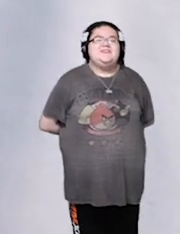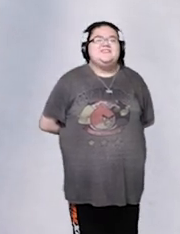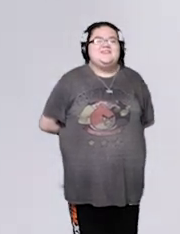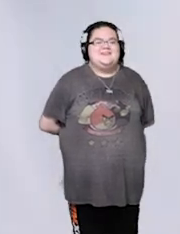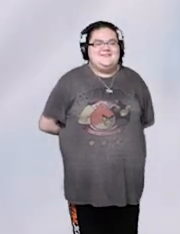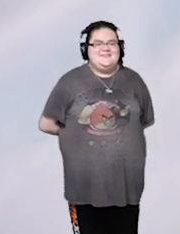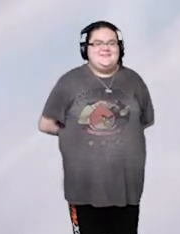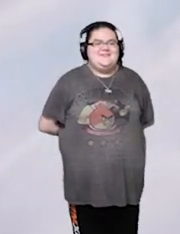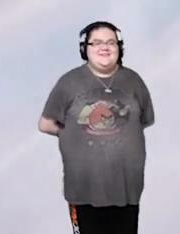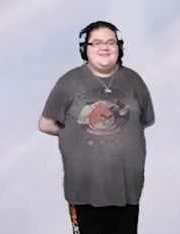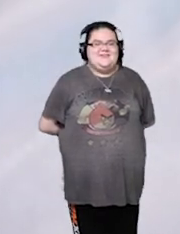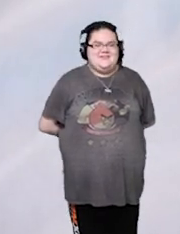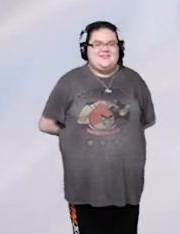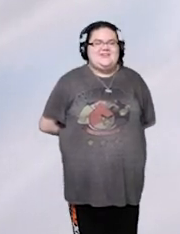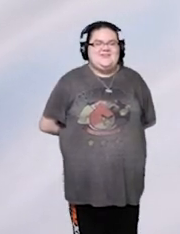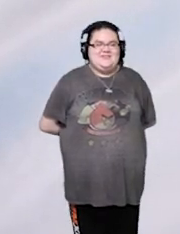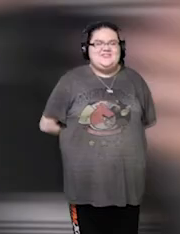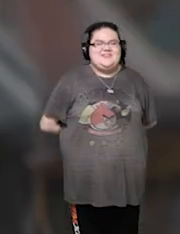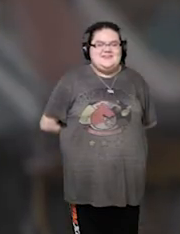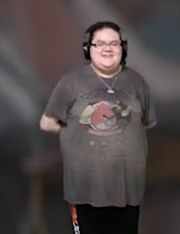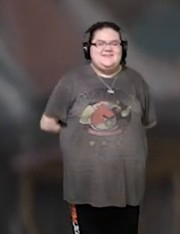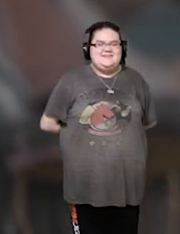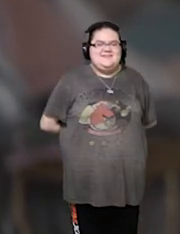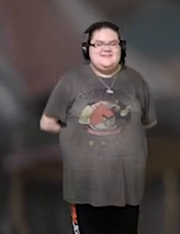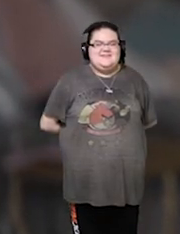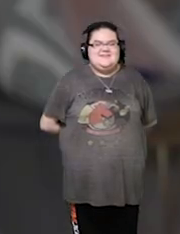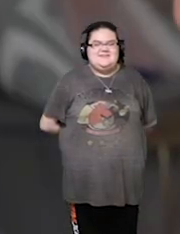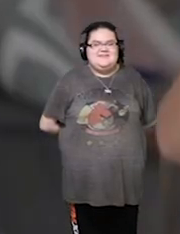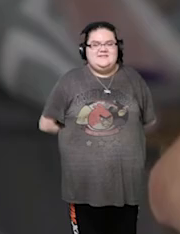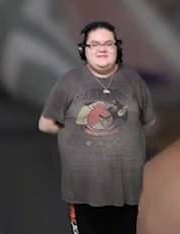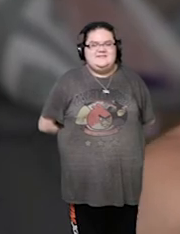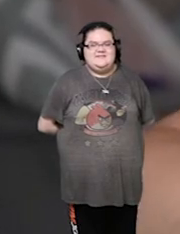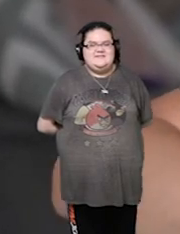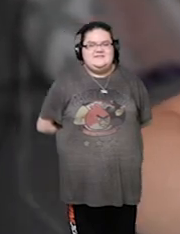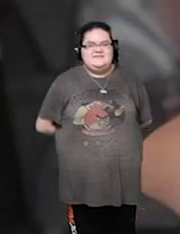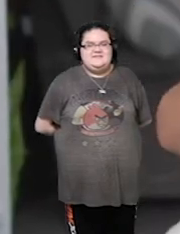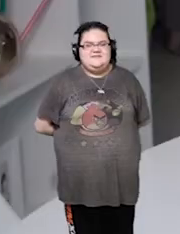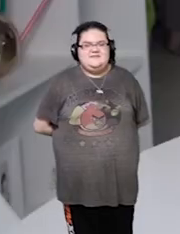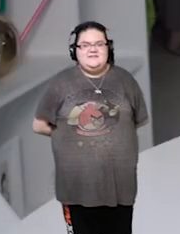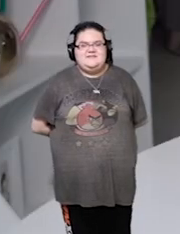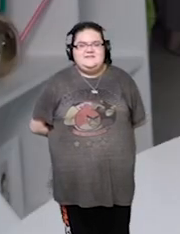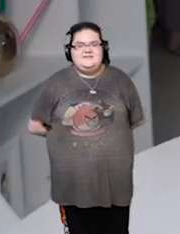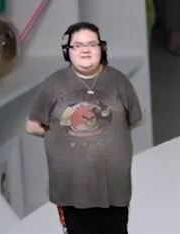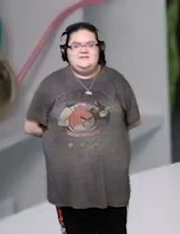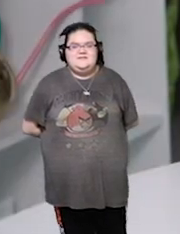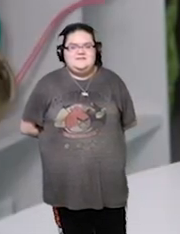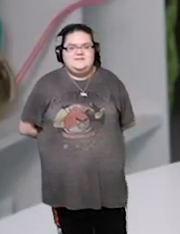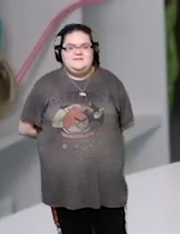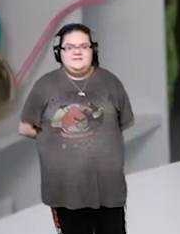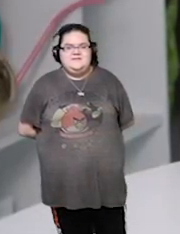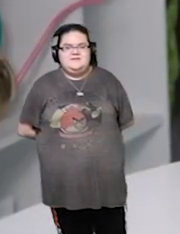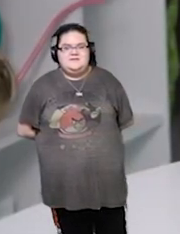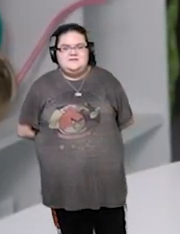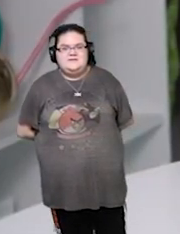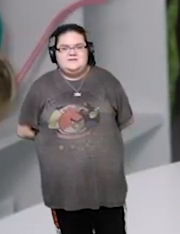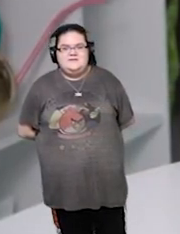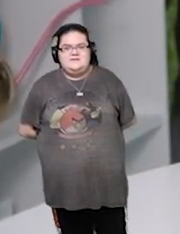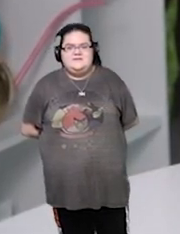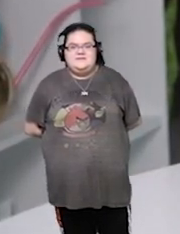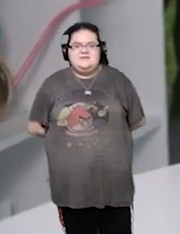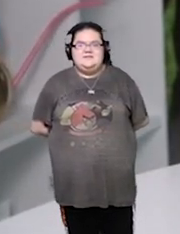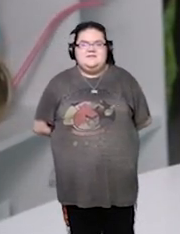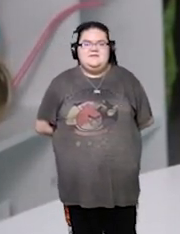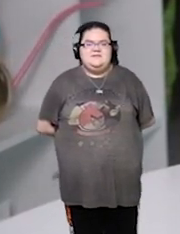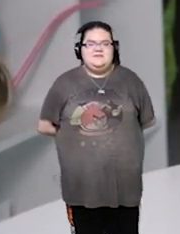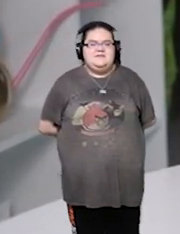Oh, t-shirt. Gotcha. I'm going to guess a t-shirt. You know how hard a t-shirt's going to be? Because it could be like some plain white t-shirt or something